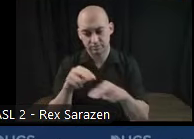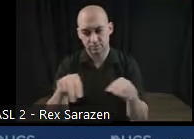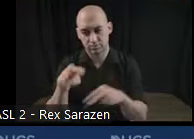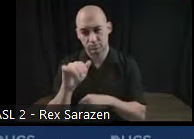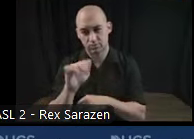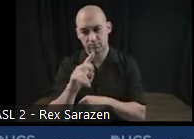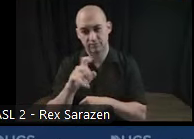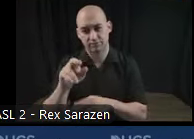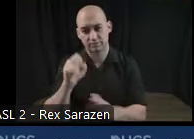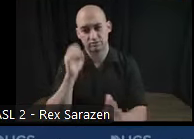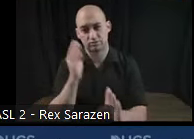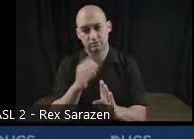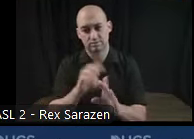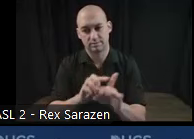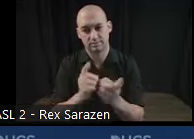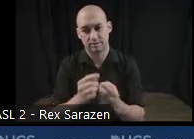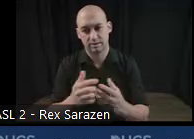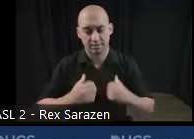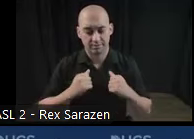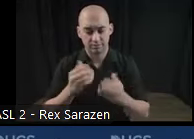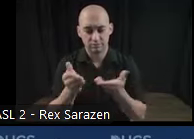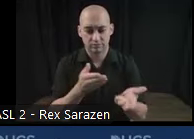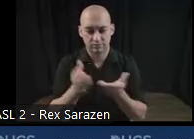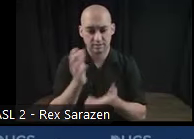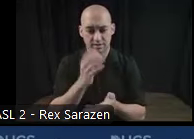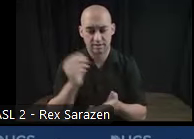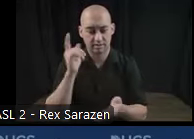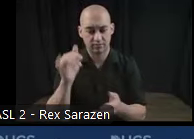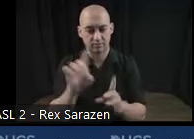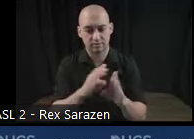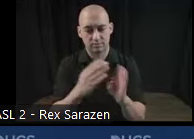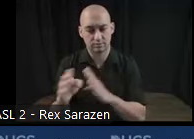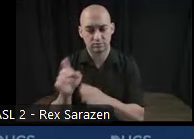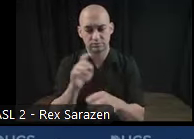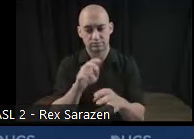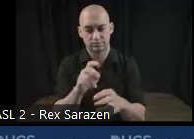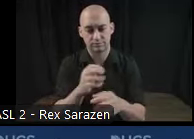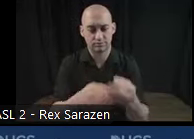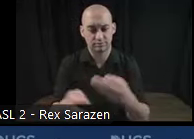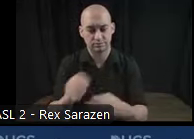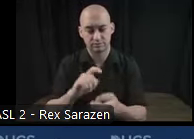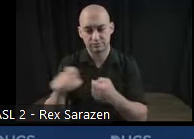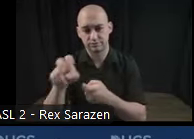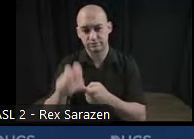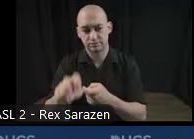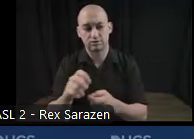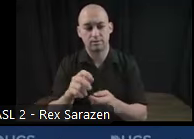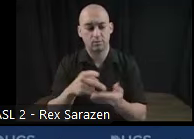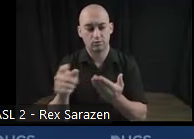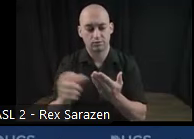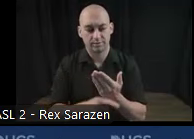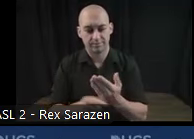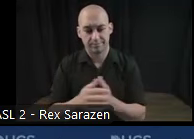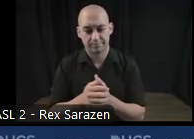Department of Healthcare Services, as well as for the California Community Transitions Program. Okay, so I'll go ahead and